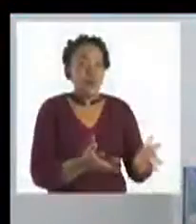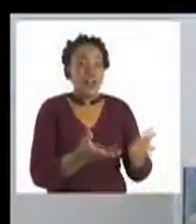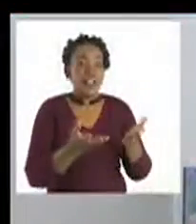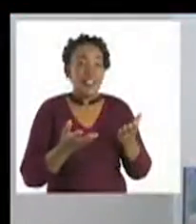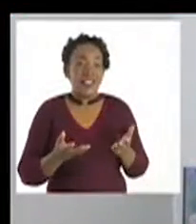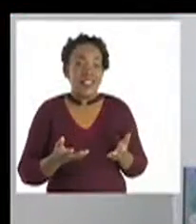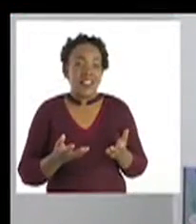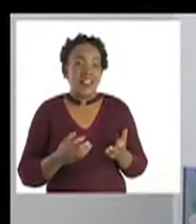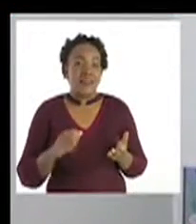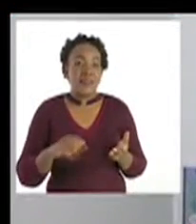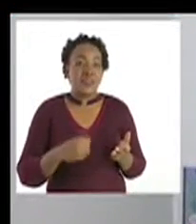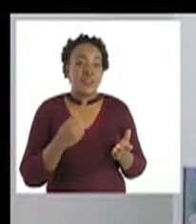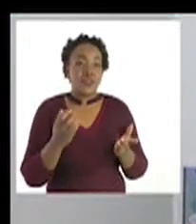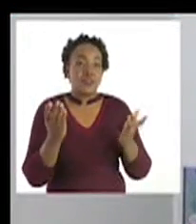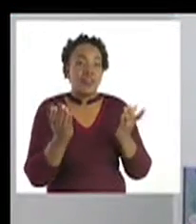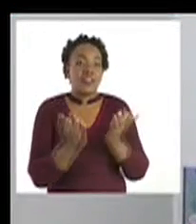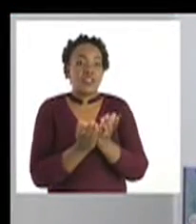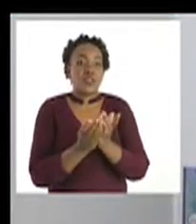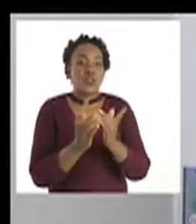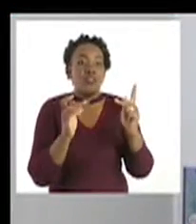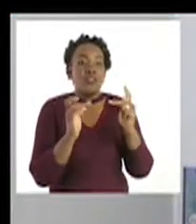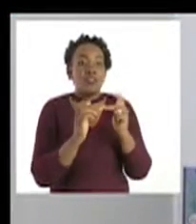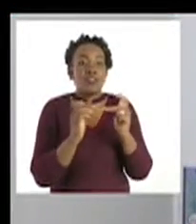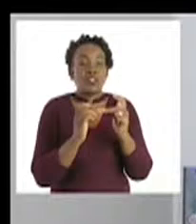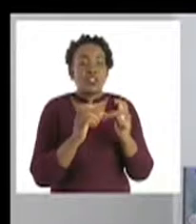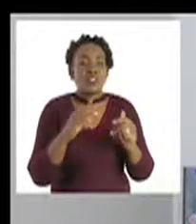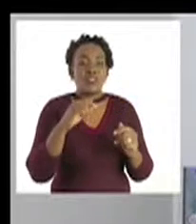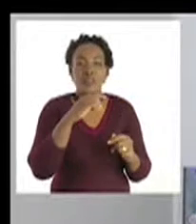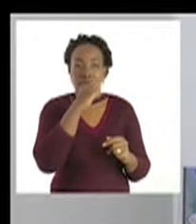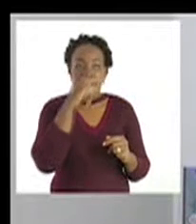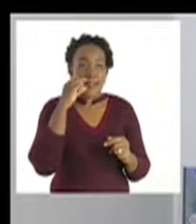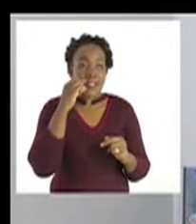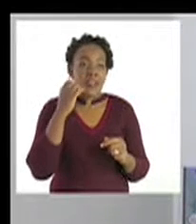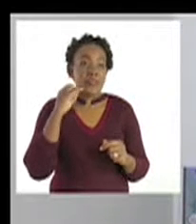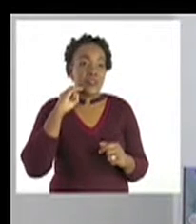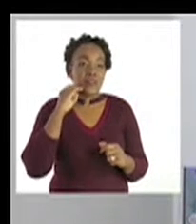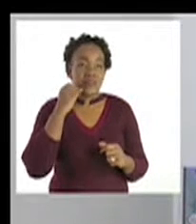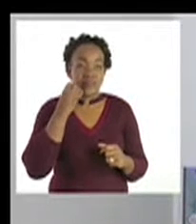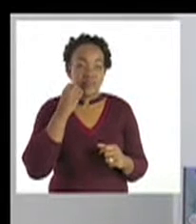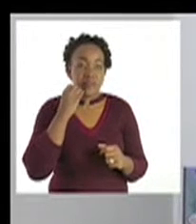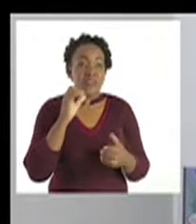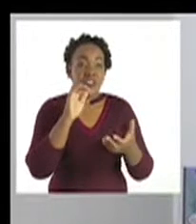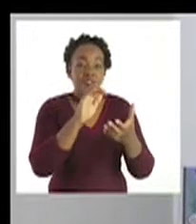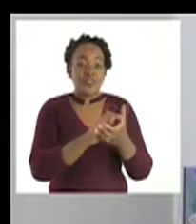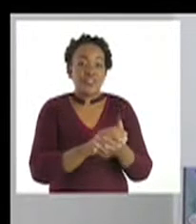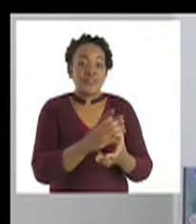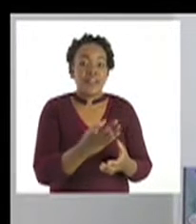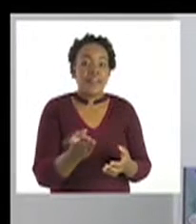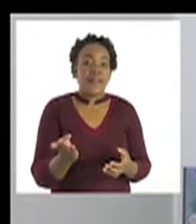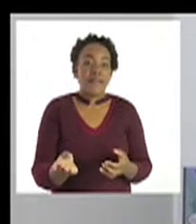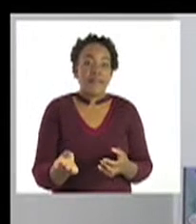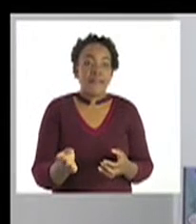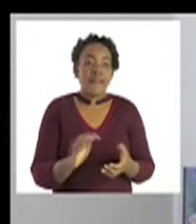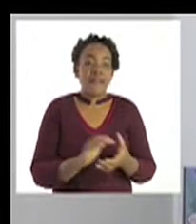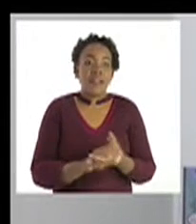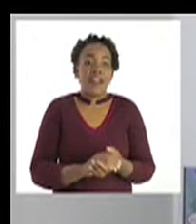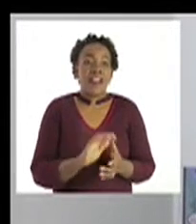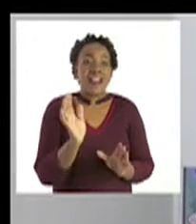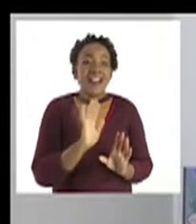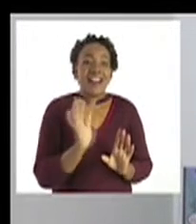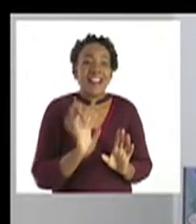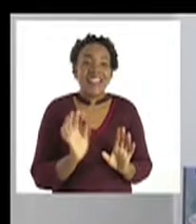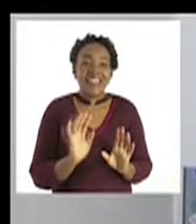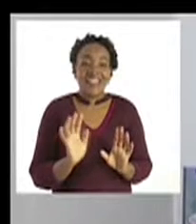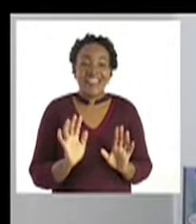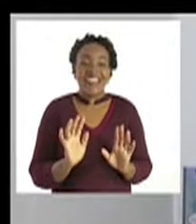Welcome to MyZone online school. My name is Teacher Precious and I'm with my friend here. Say